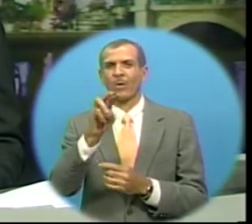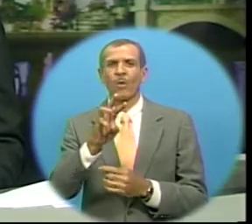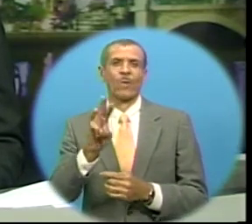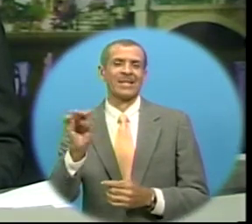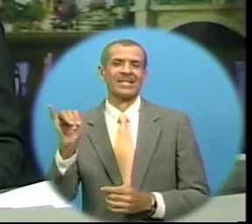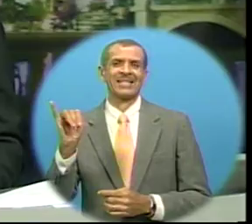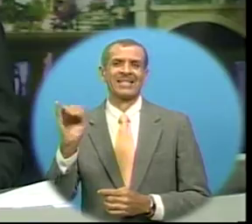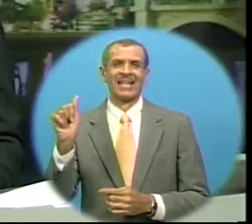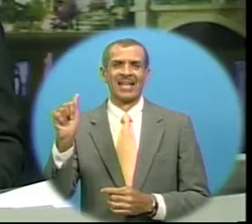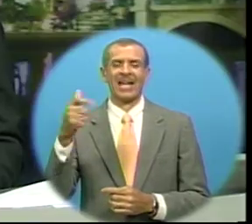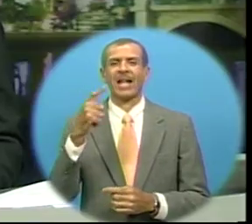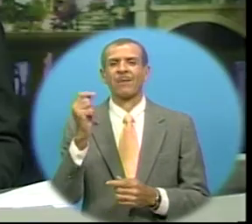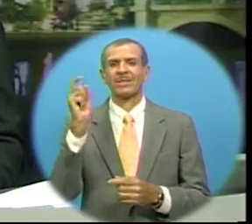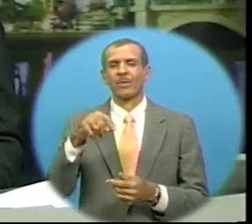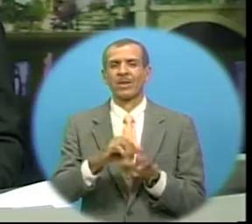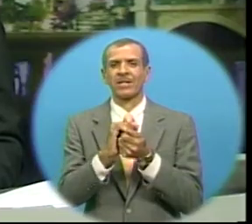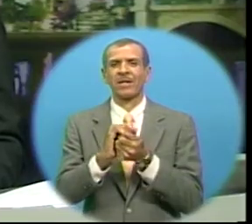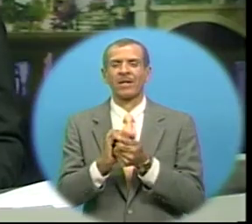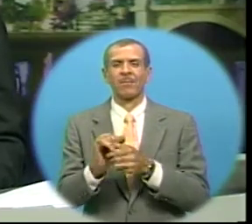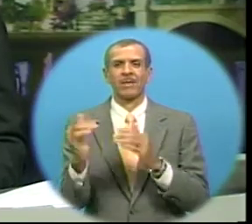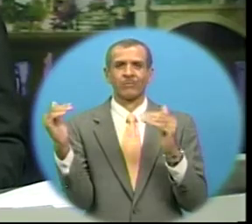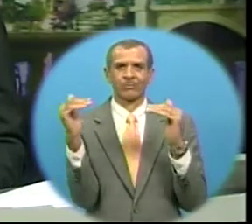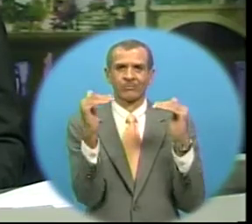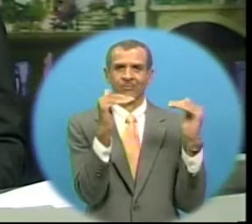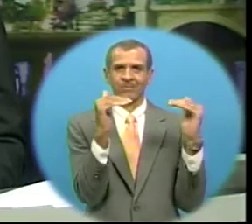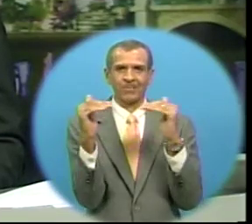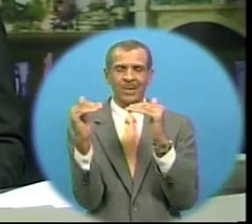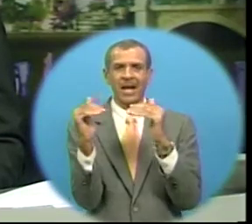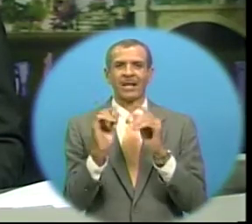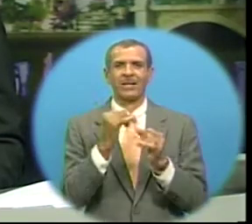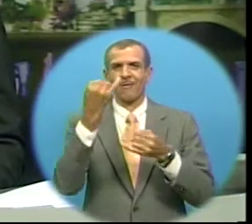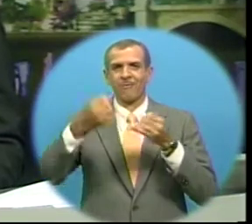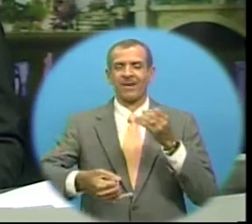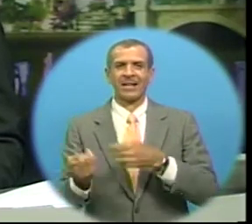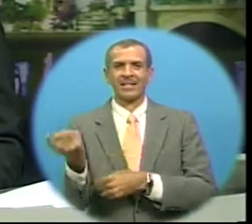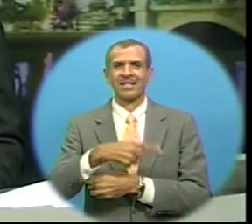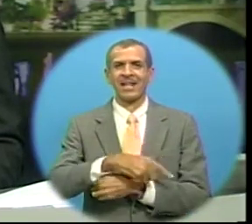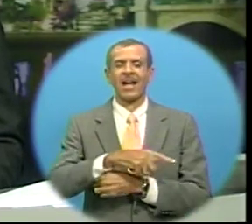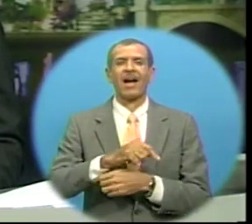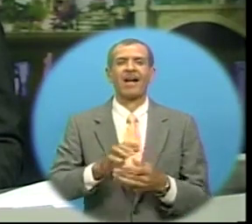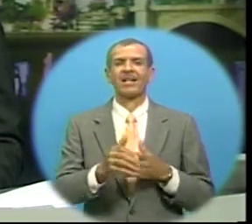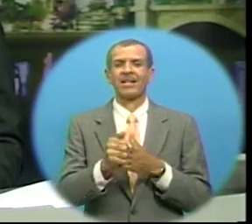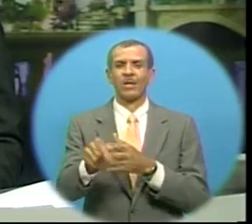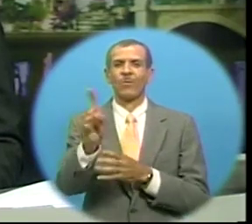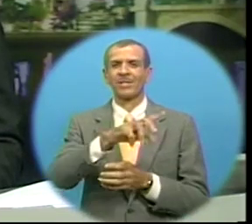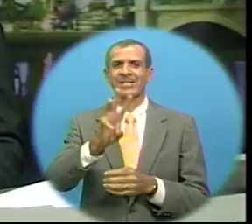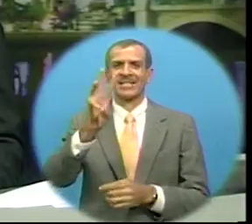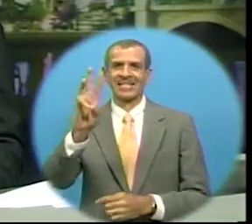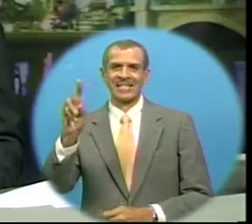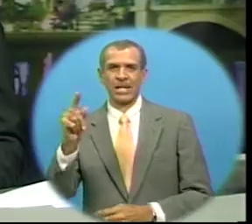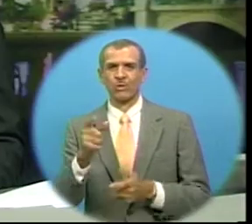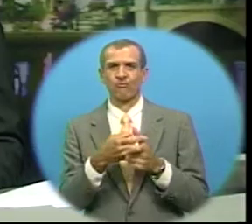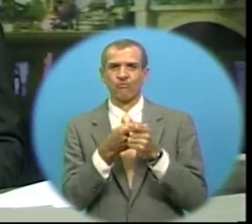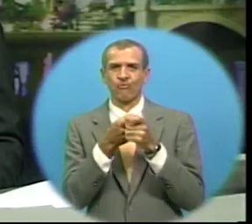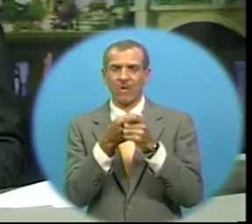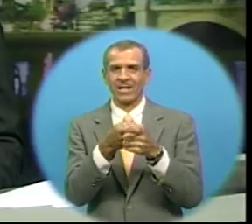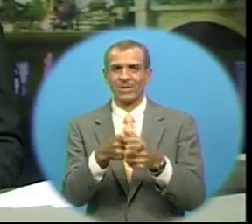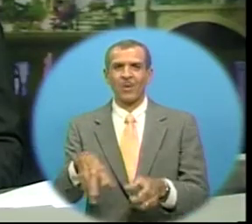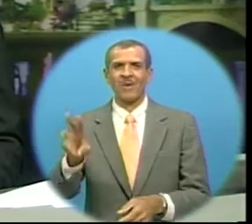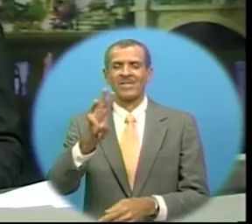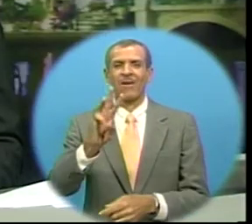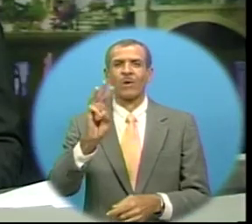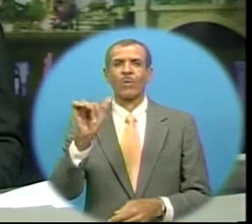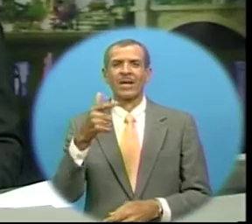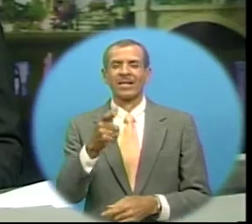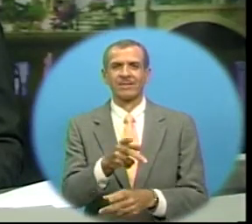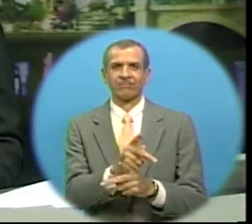win this match in order to level the 3-match series, go into the final day with an overall lead of 166 runs with 7